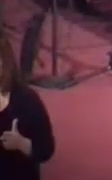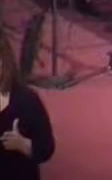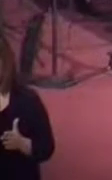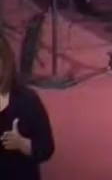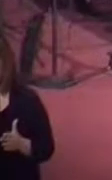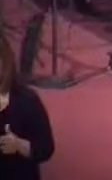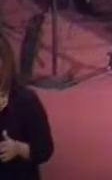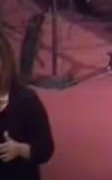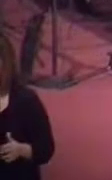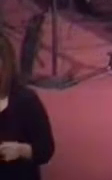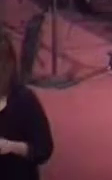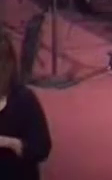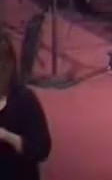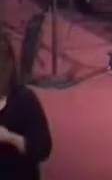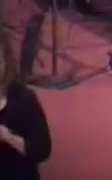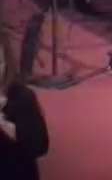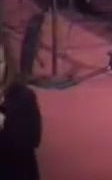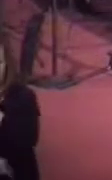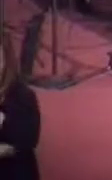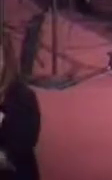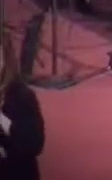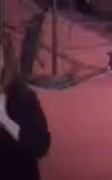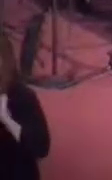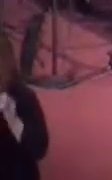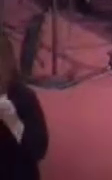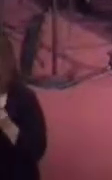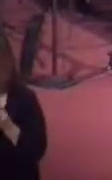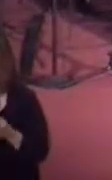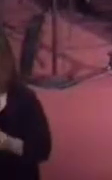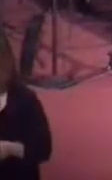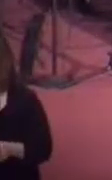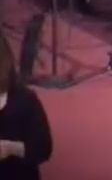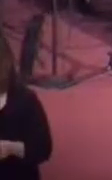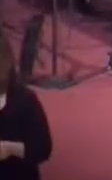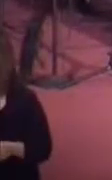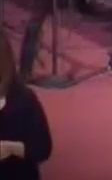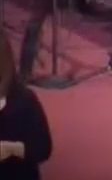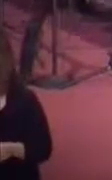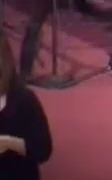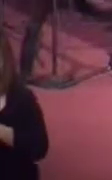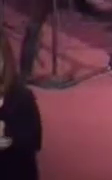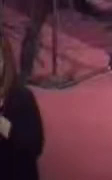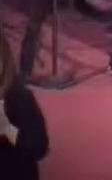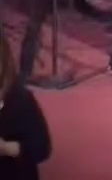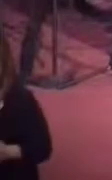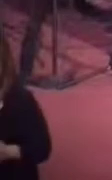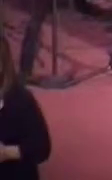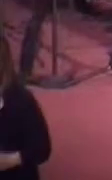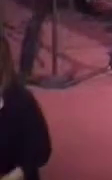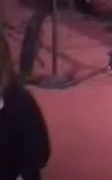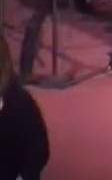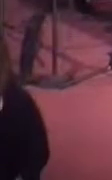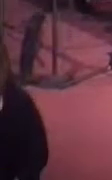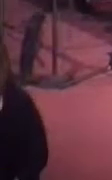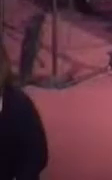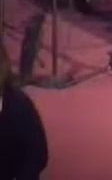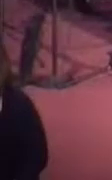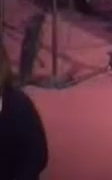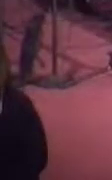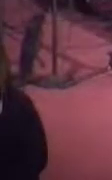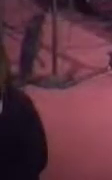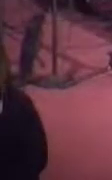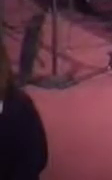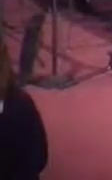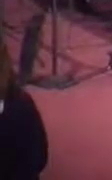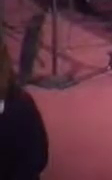kings were not allowed to punish families of the perpetrator. And so God's law did progress through history, and God forbade